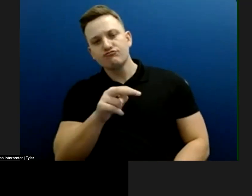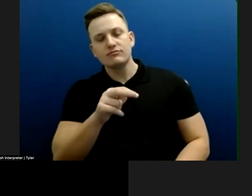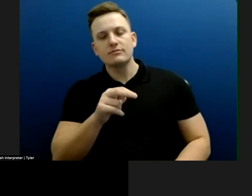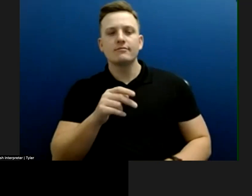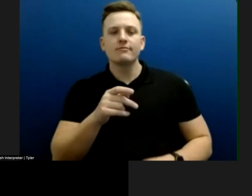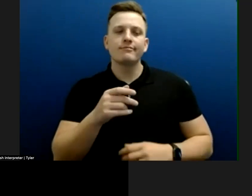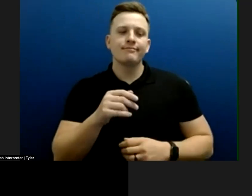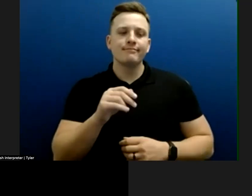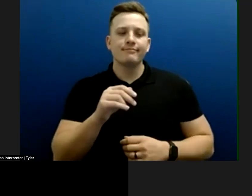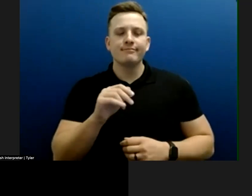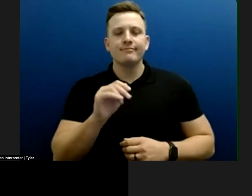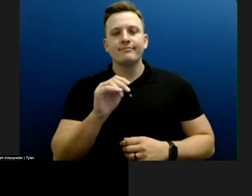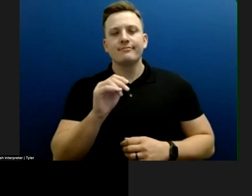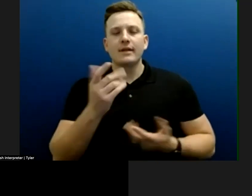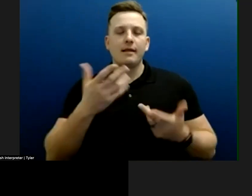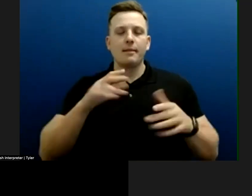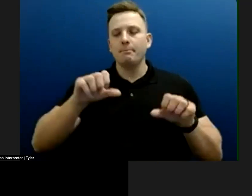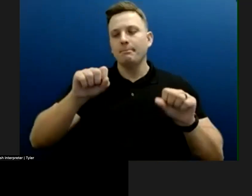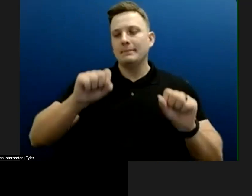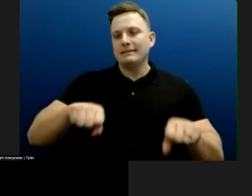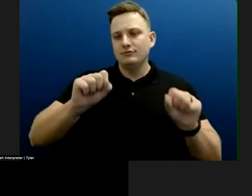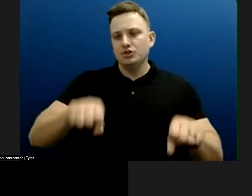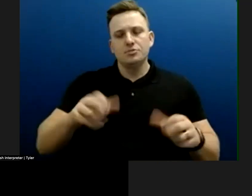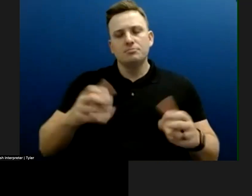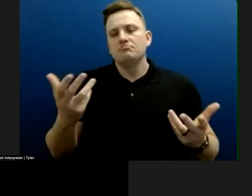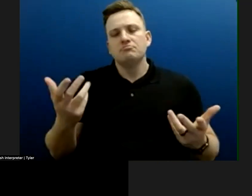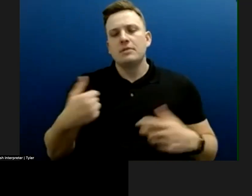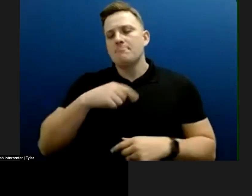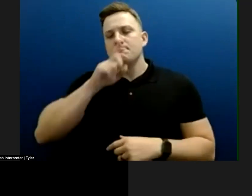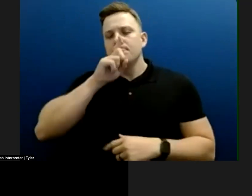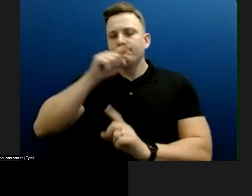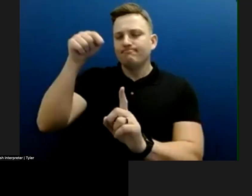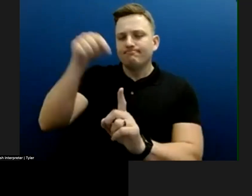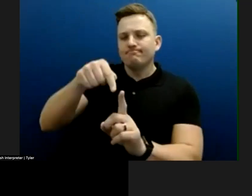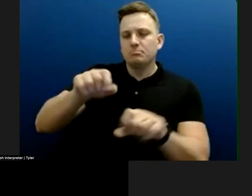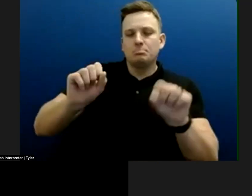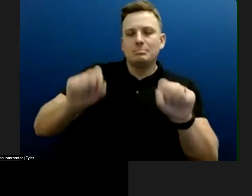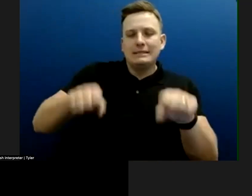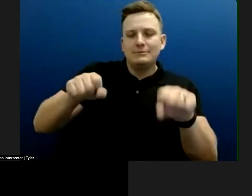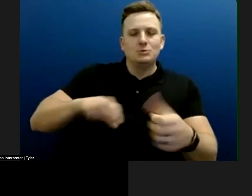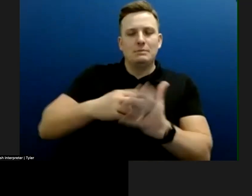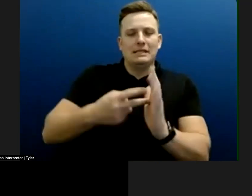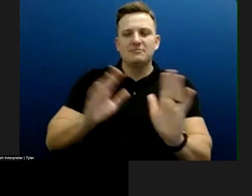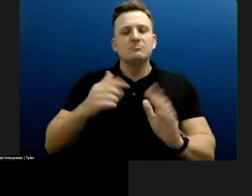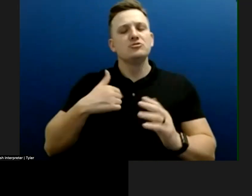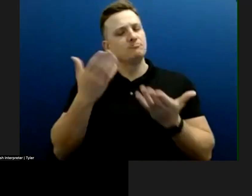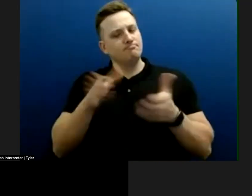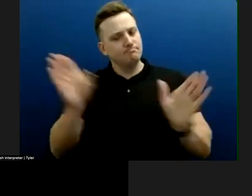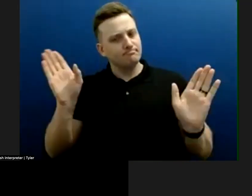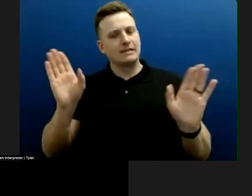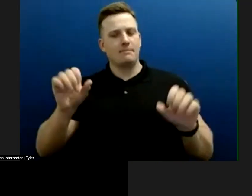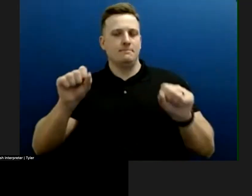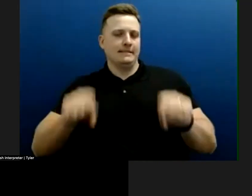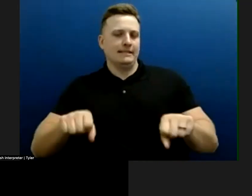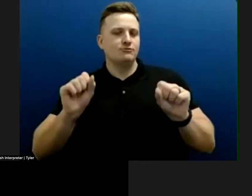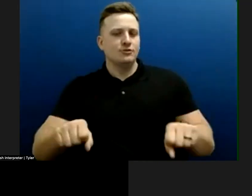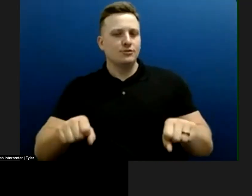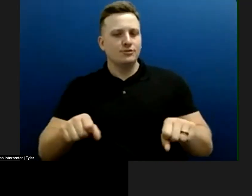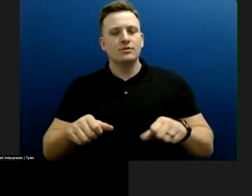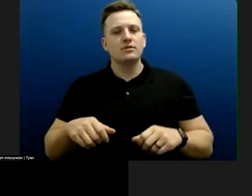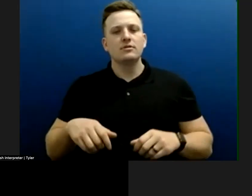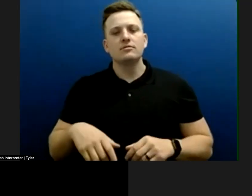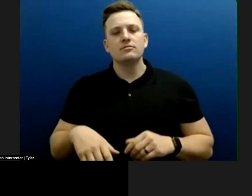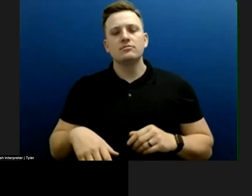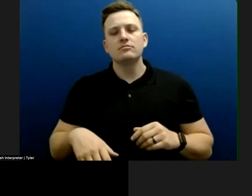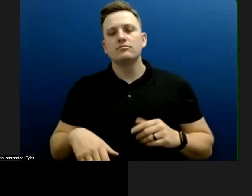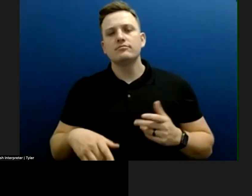potentials, however you want to think about those, what kind of